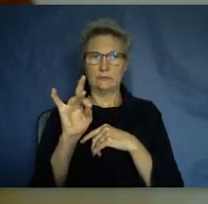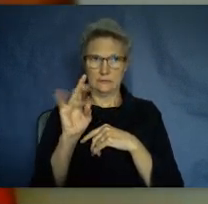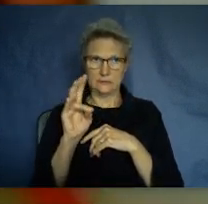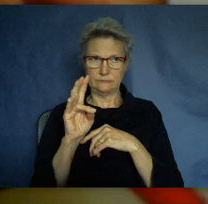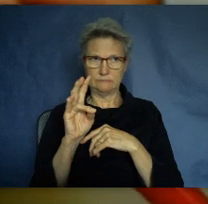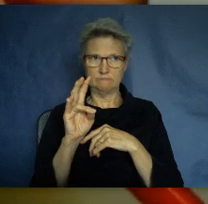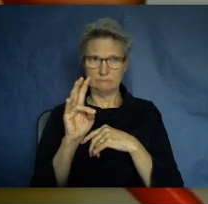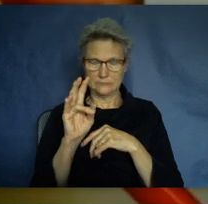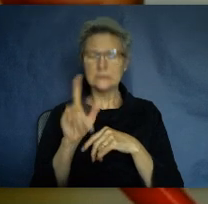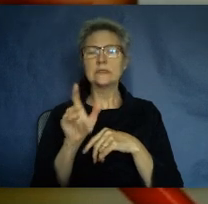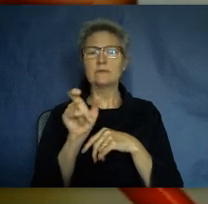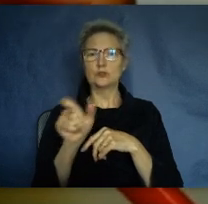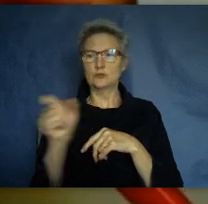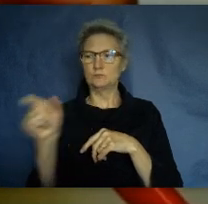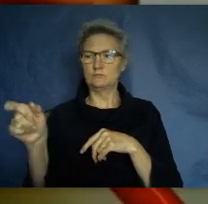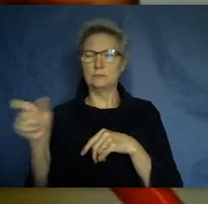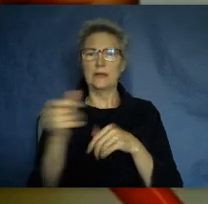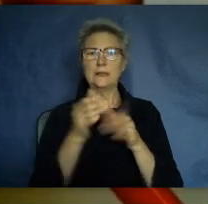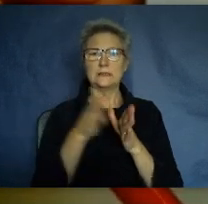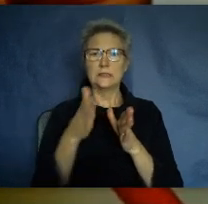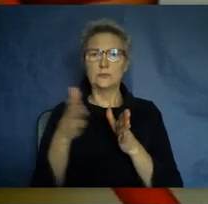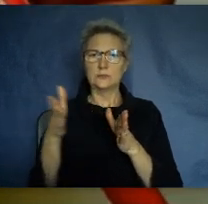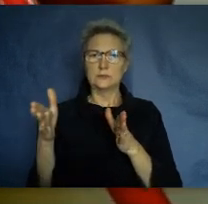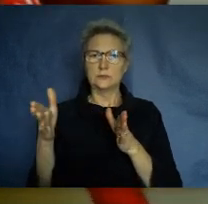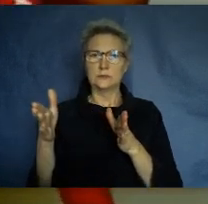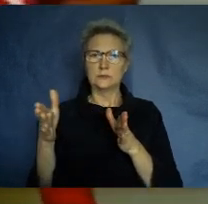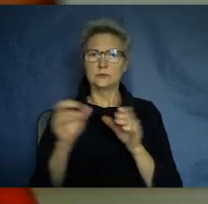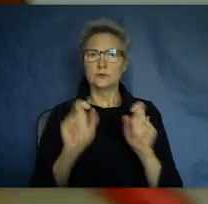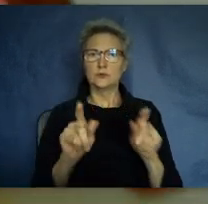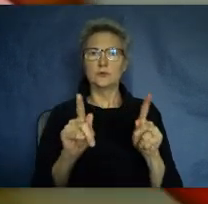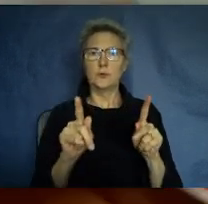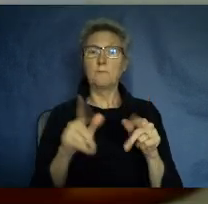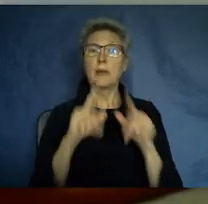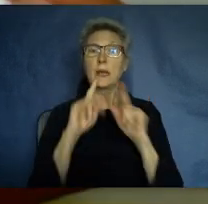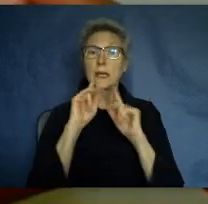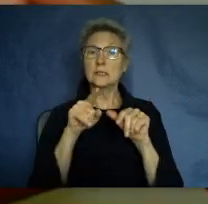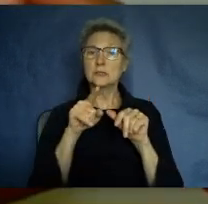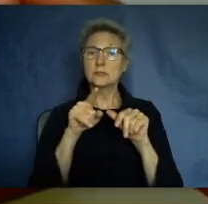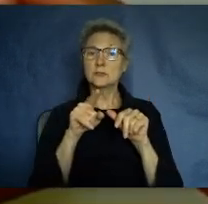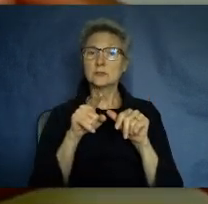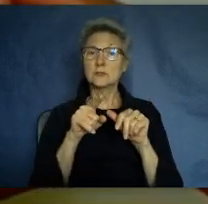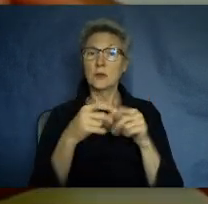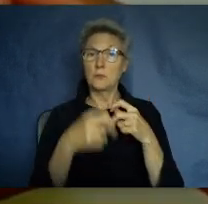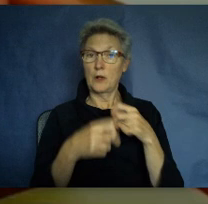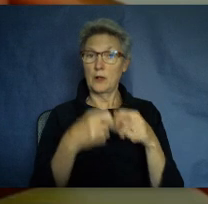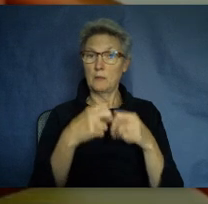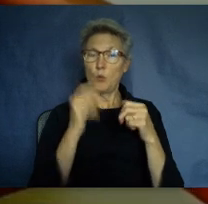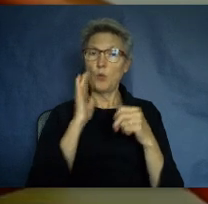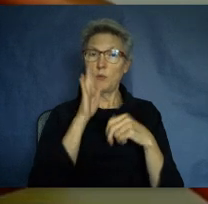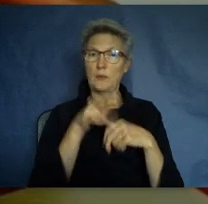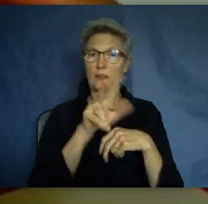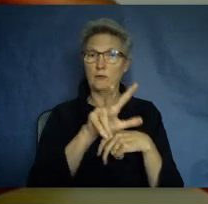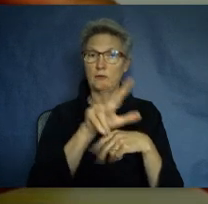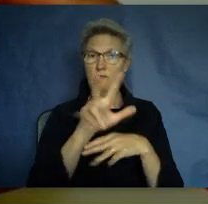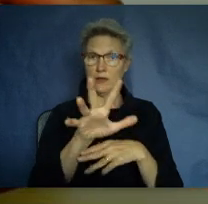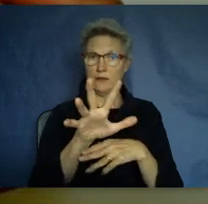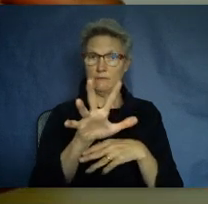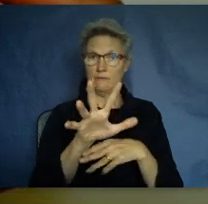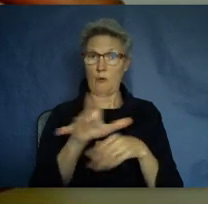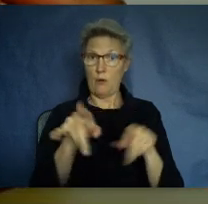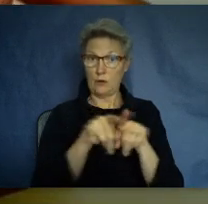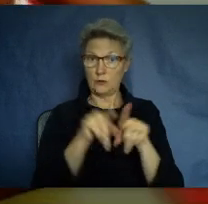1, 2, 3, 4, 5, 6, 7. This is my seventh term in this sequence. So my answer to this would be 35. I'm